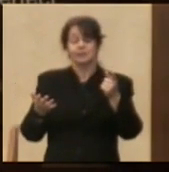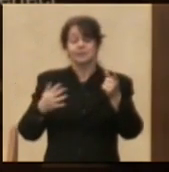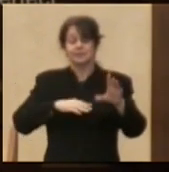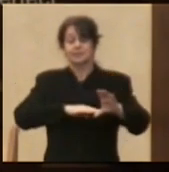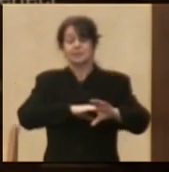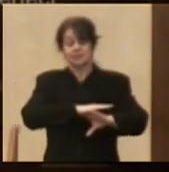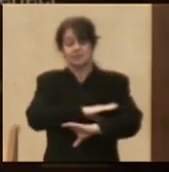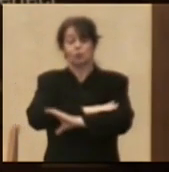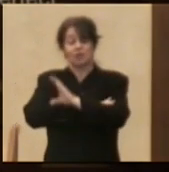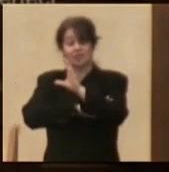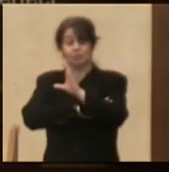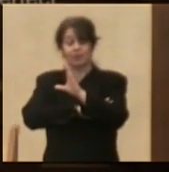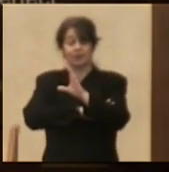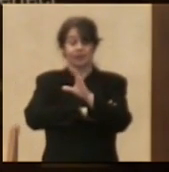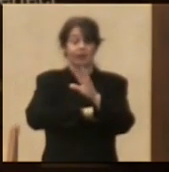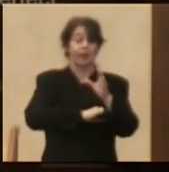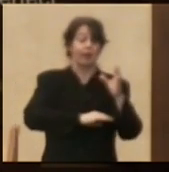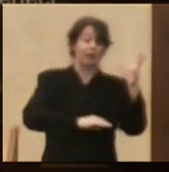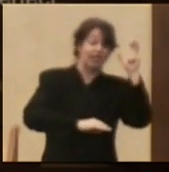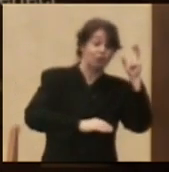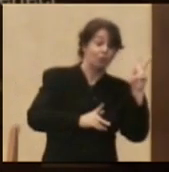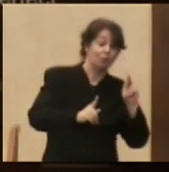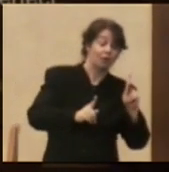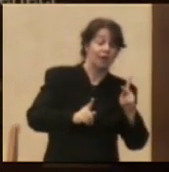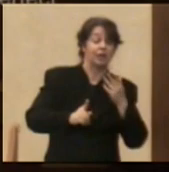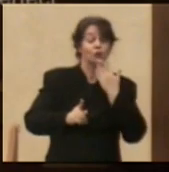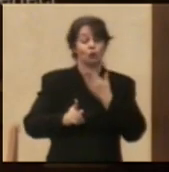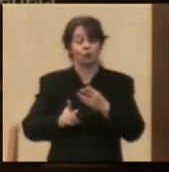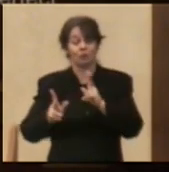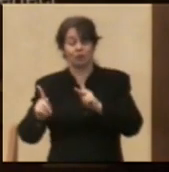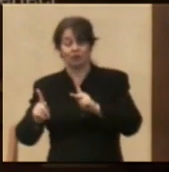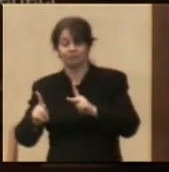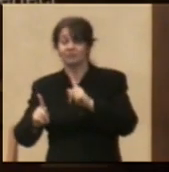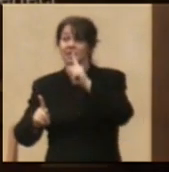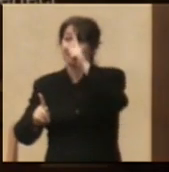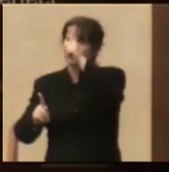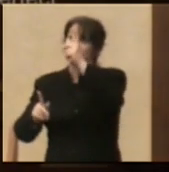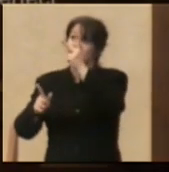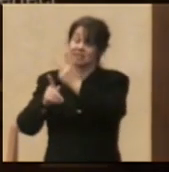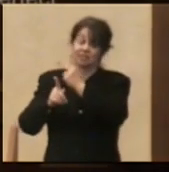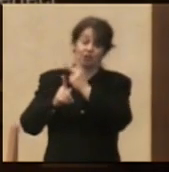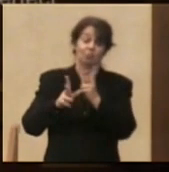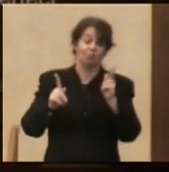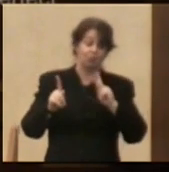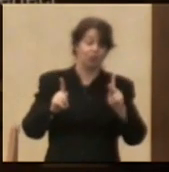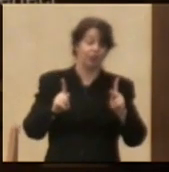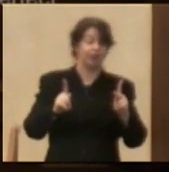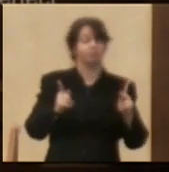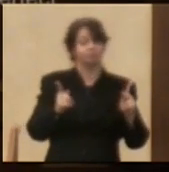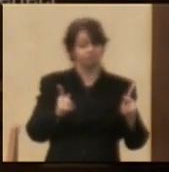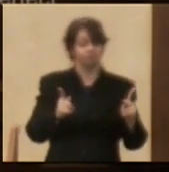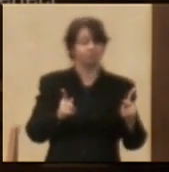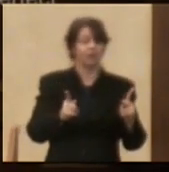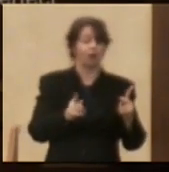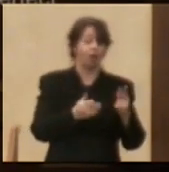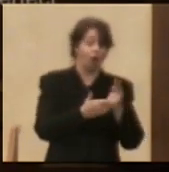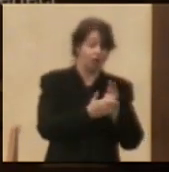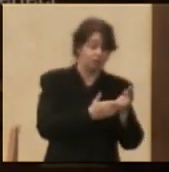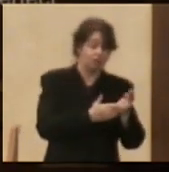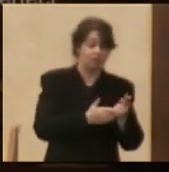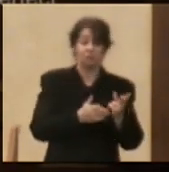good, and sends rain on the righteous and on the unrighteous. For if you love those who love